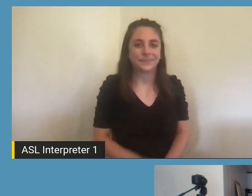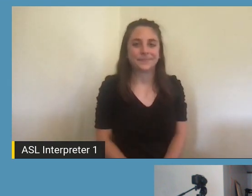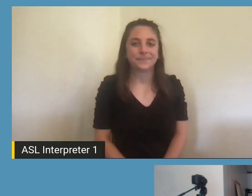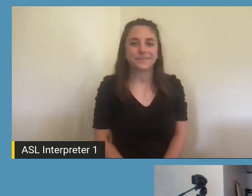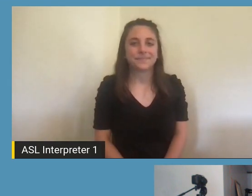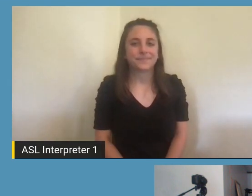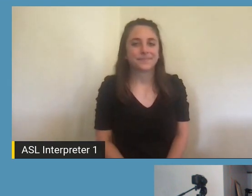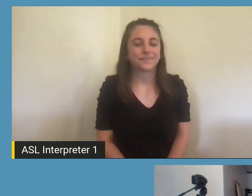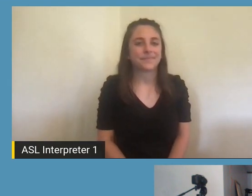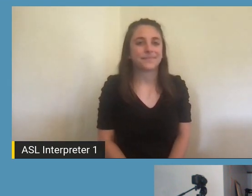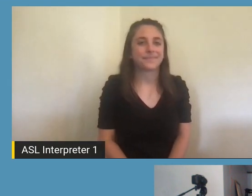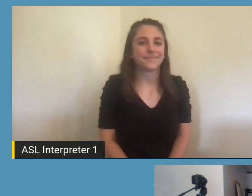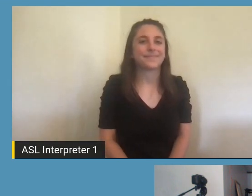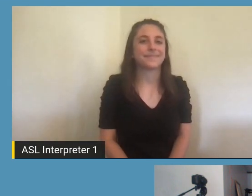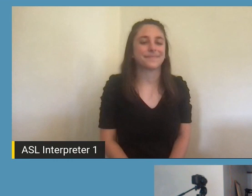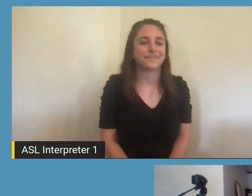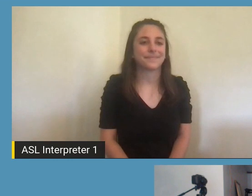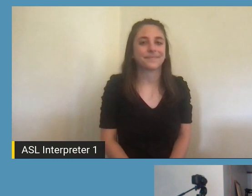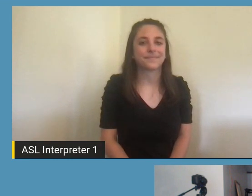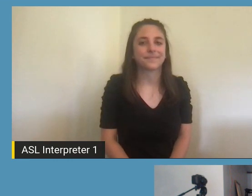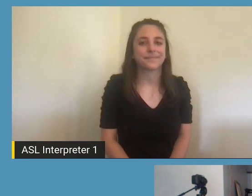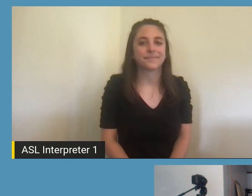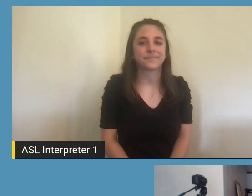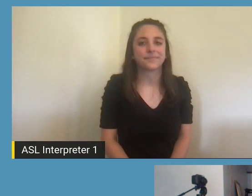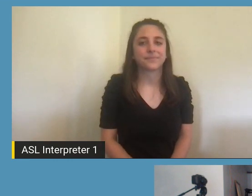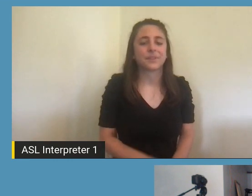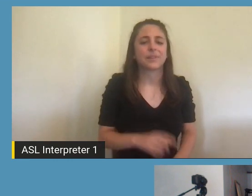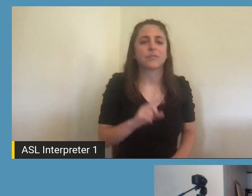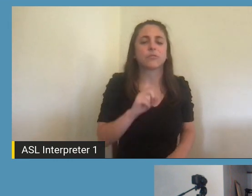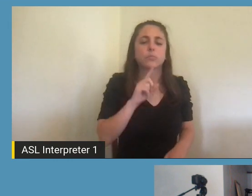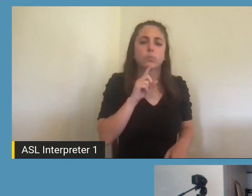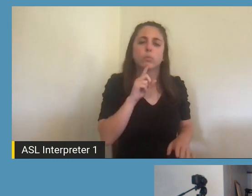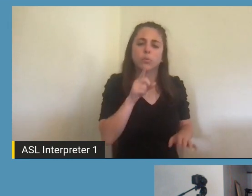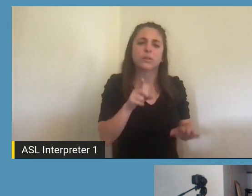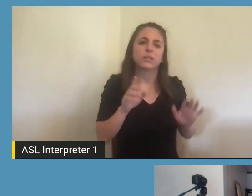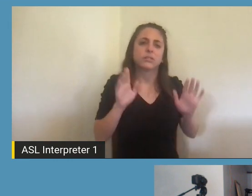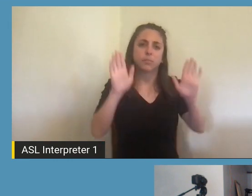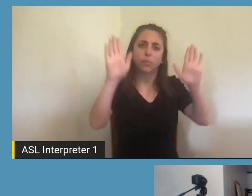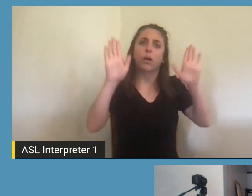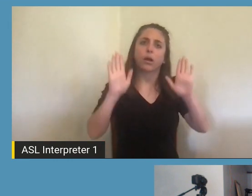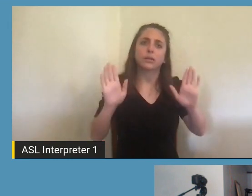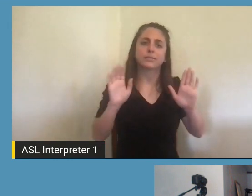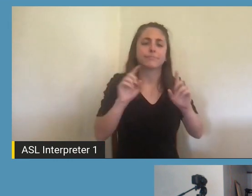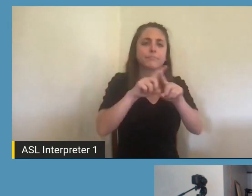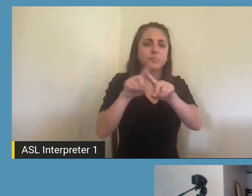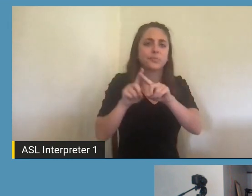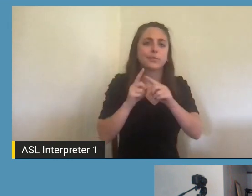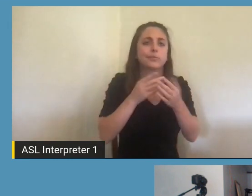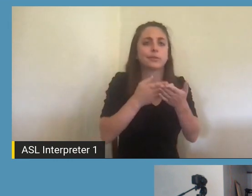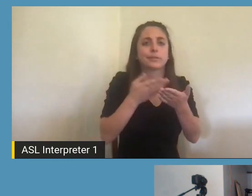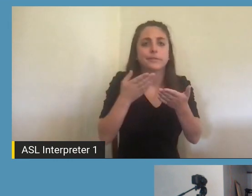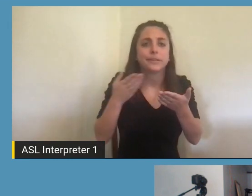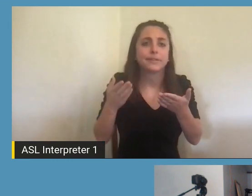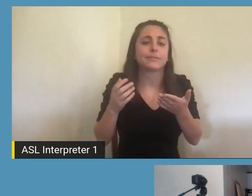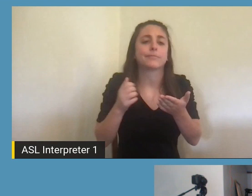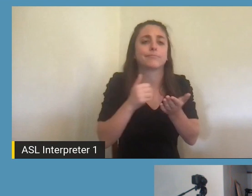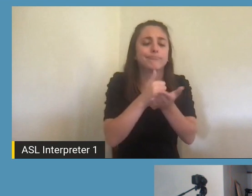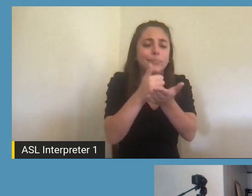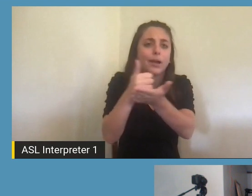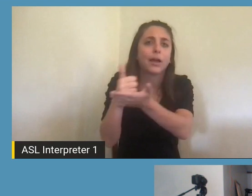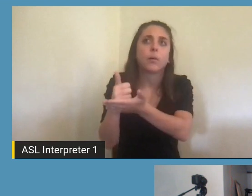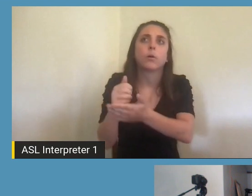just to make it a typical program. That was really awesome, and all of those resources that you've just provided are so